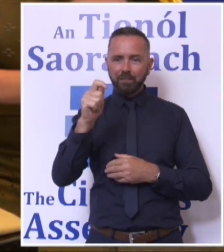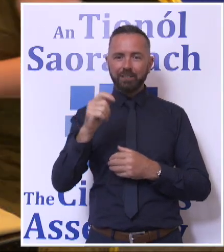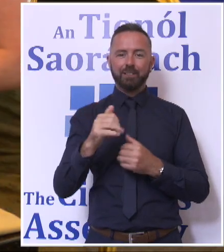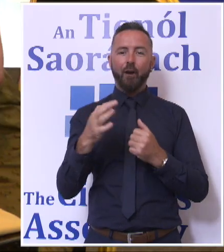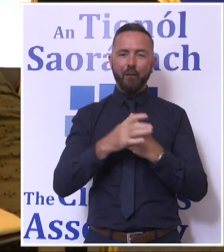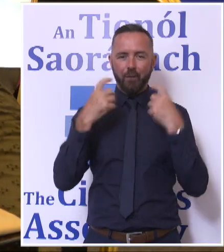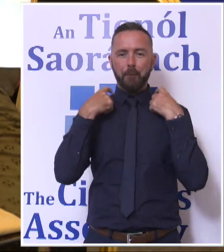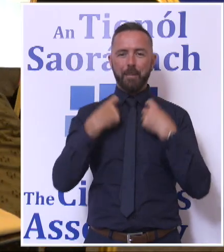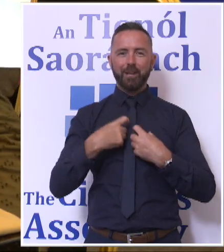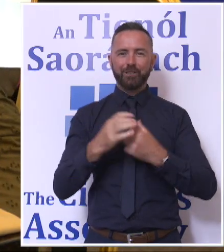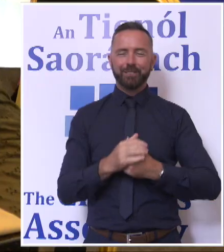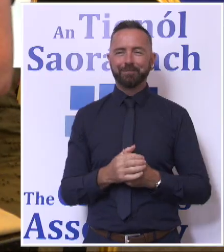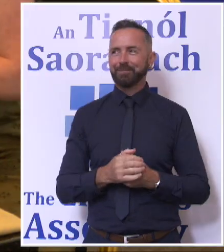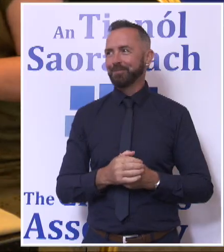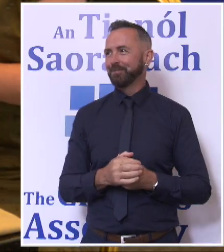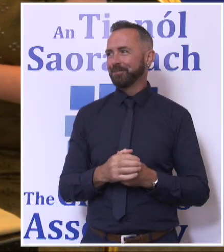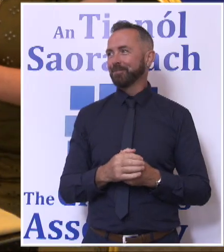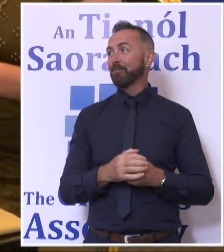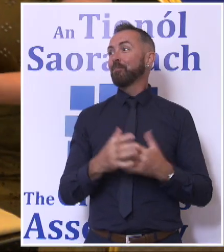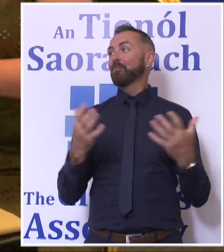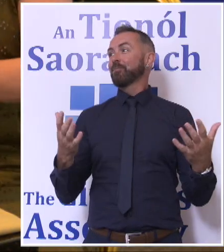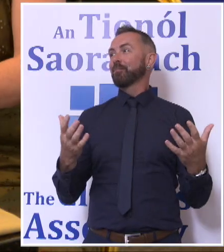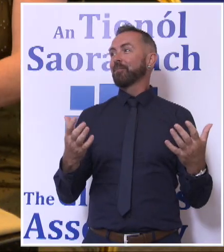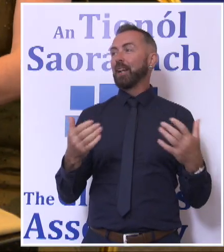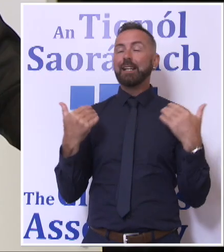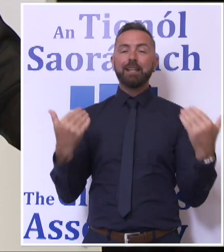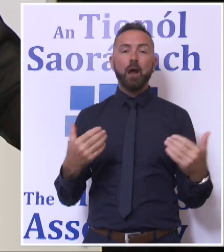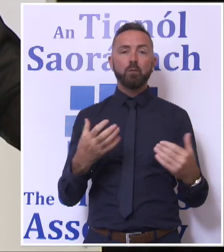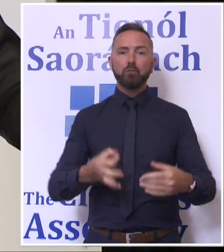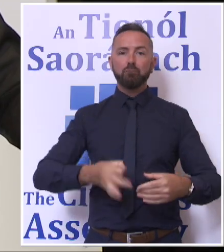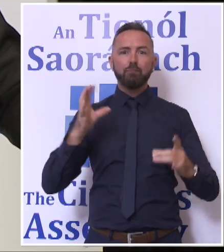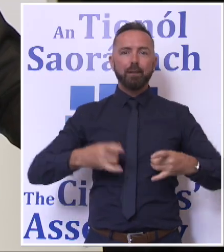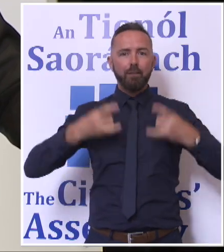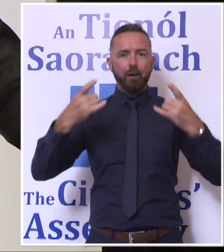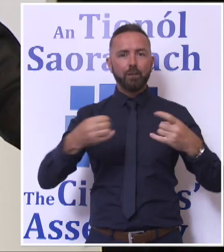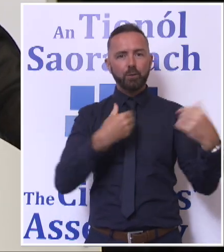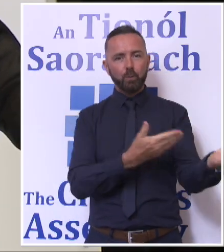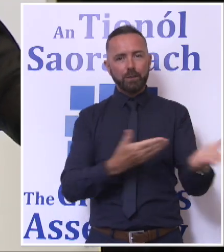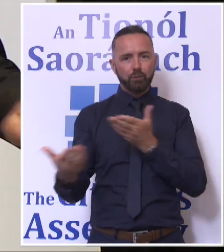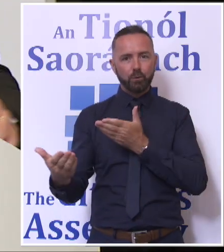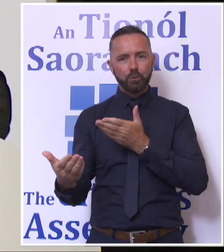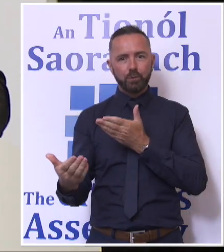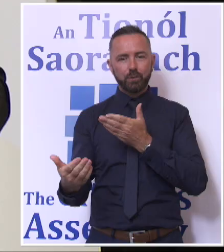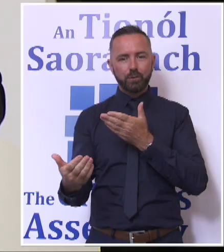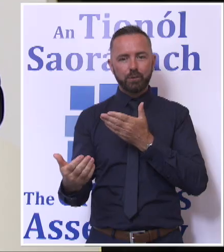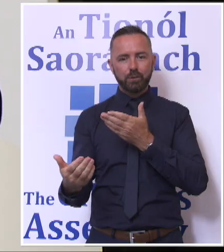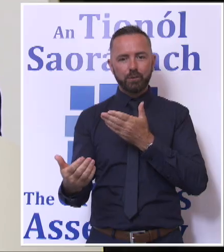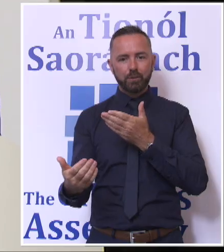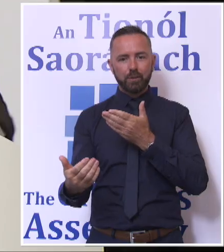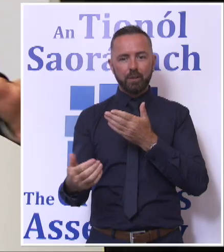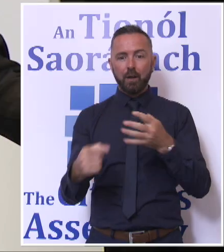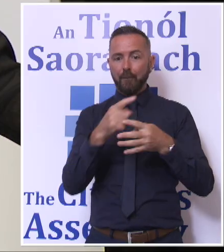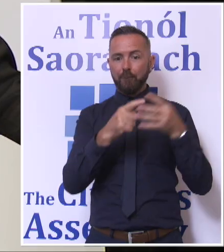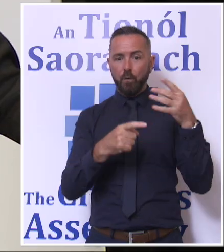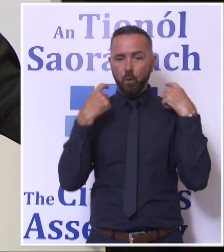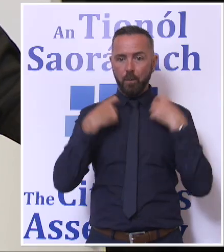of mayors. So on that note, it does give me great pleasure to introduce our mayors,